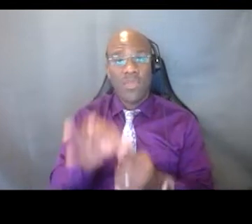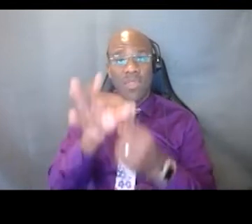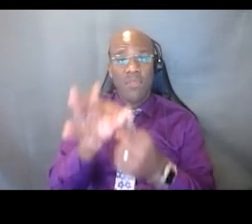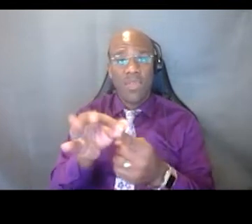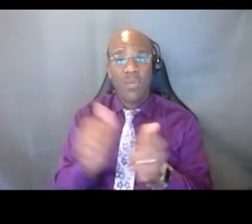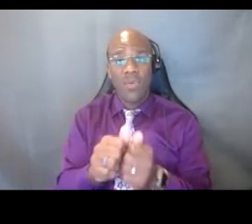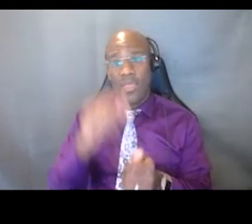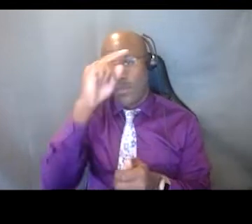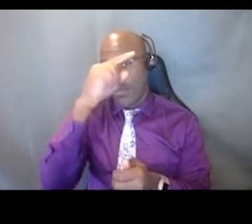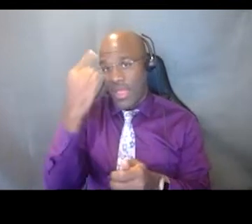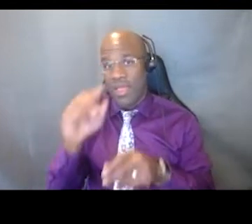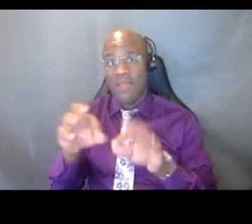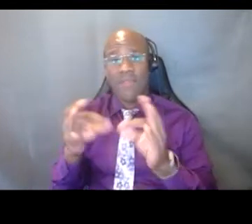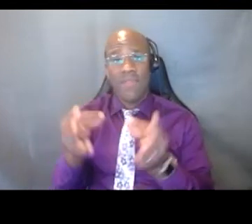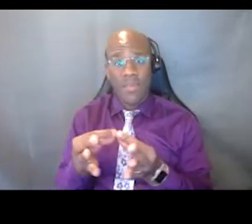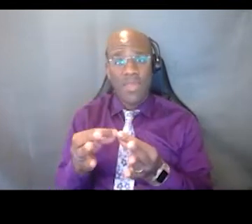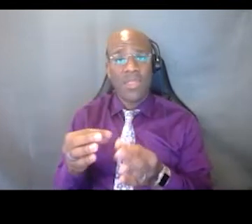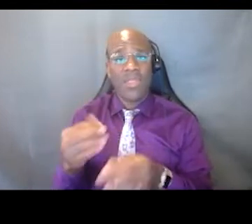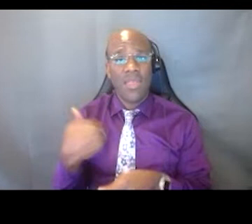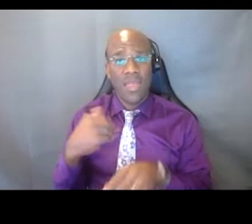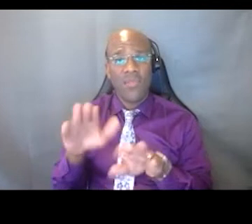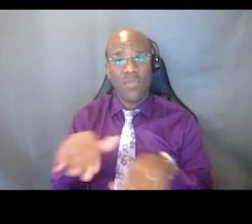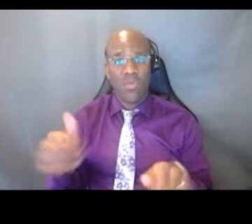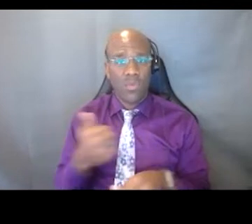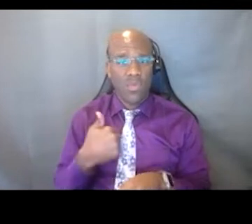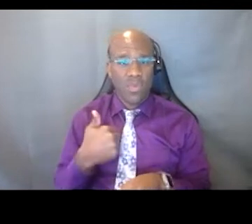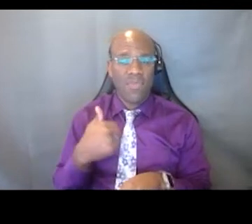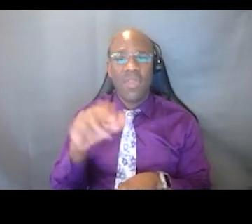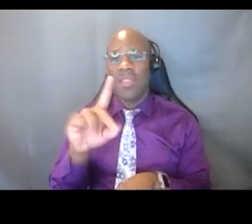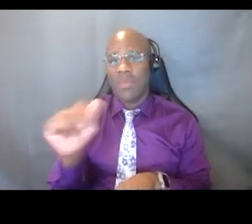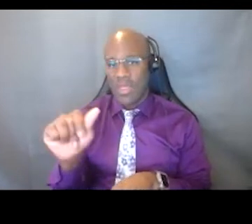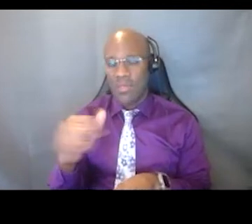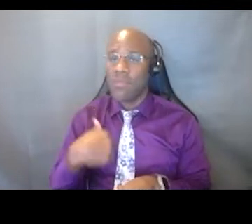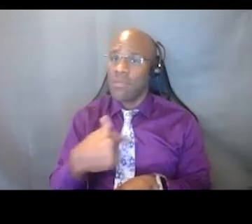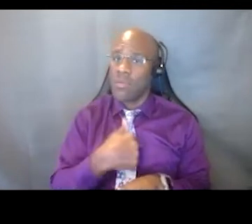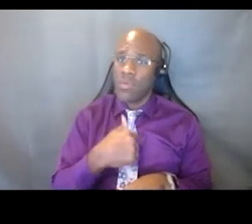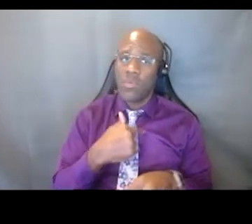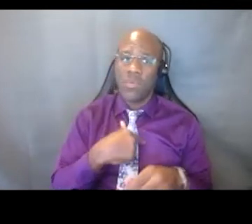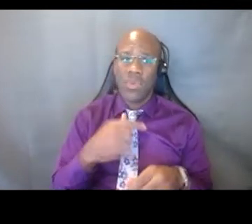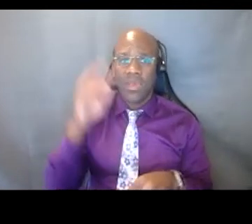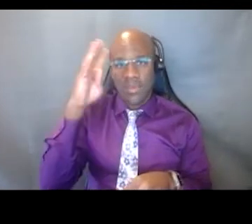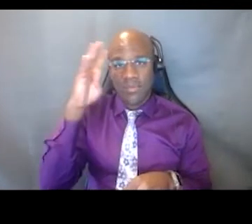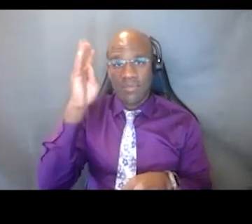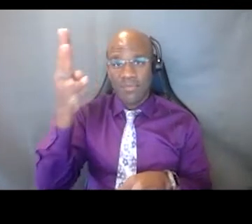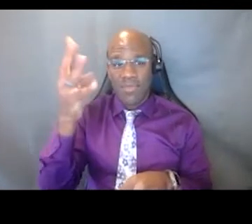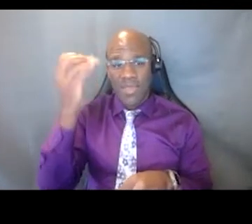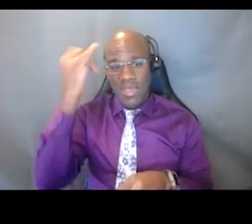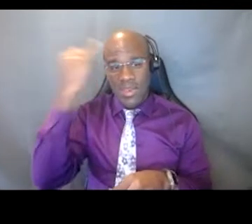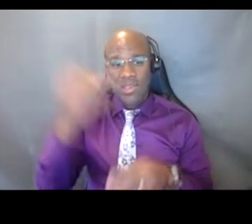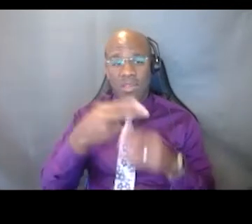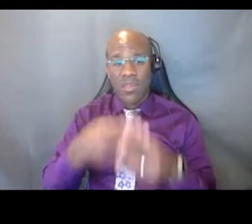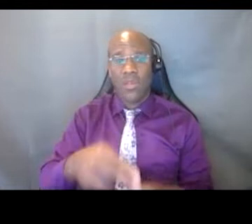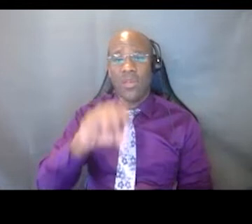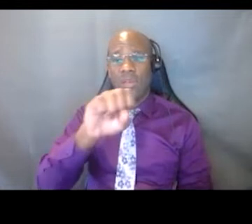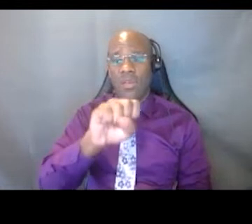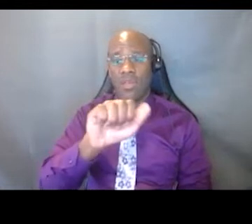disabilities to support them through their process. And so we came up with this idea of Sankofa. And the